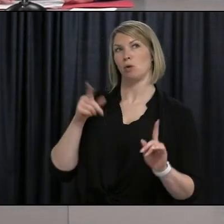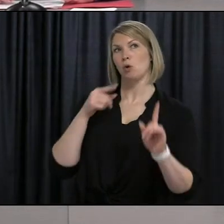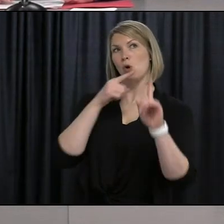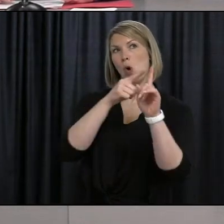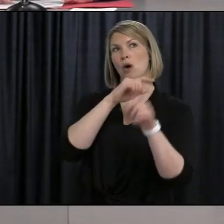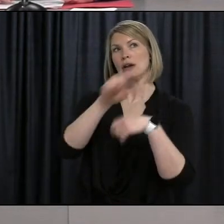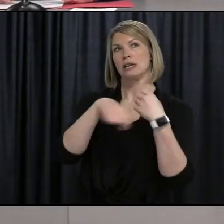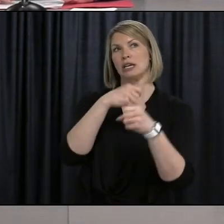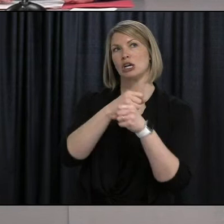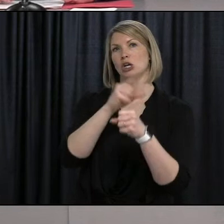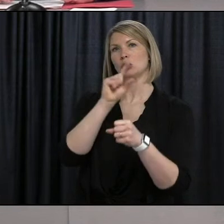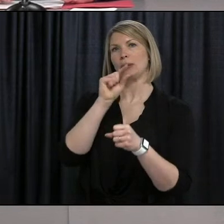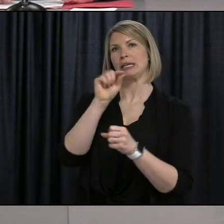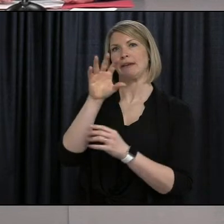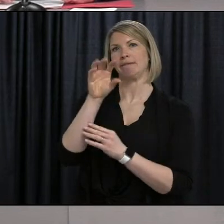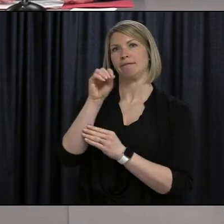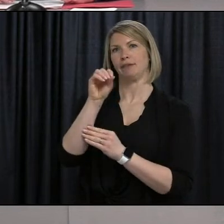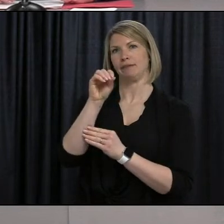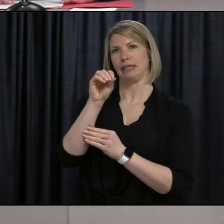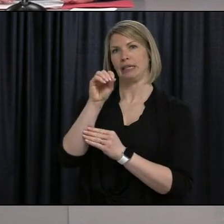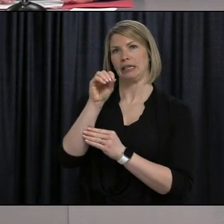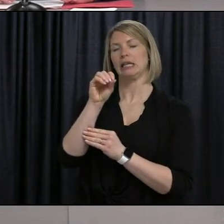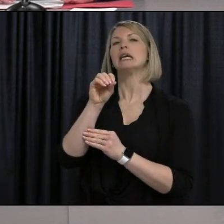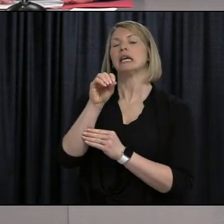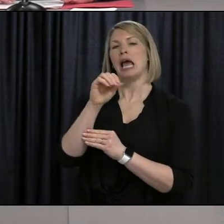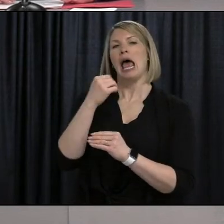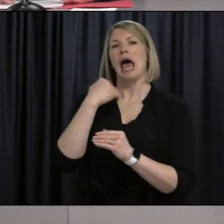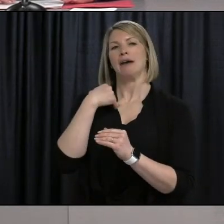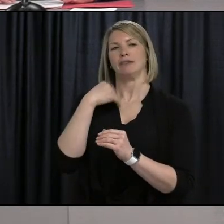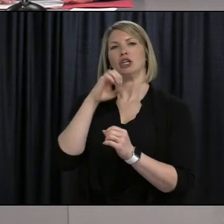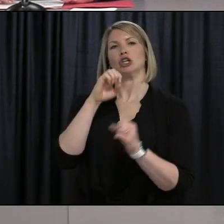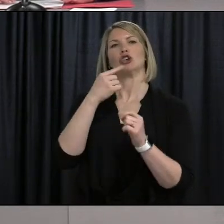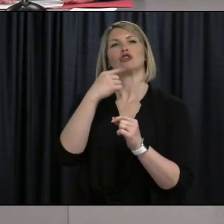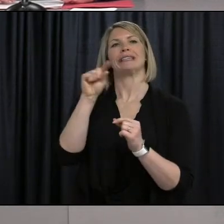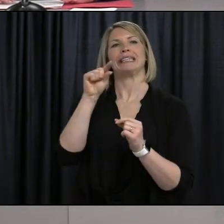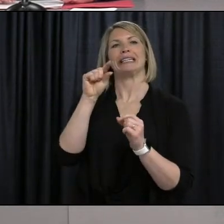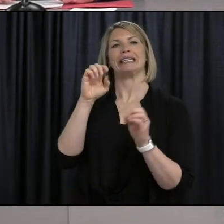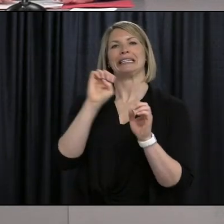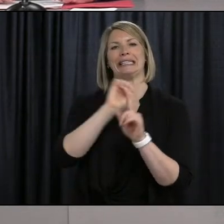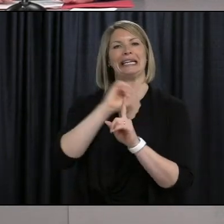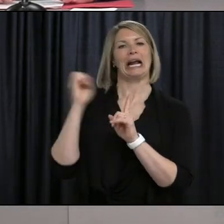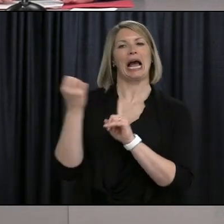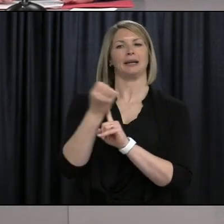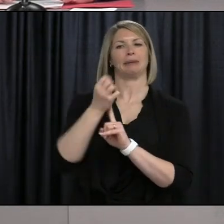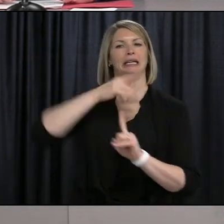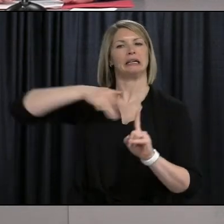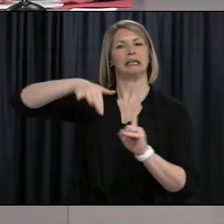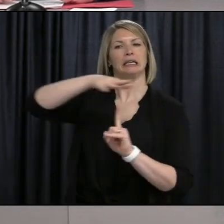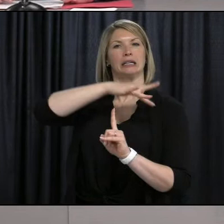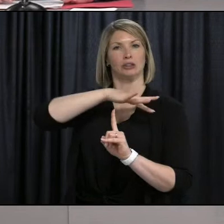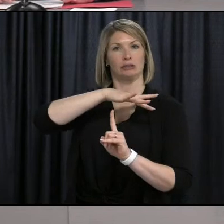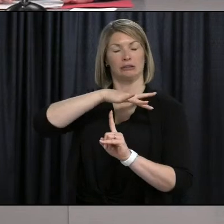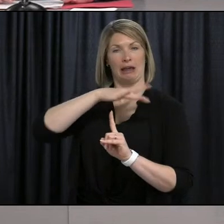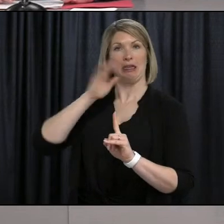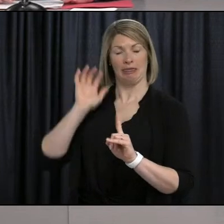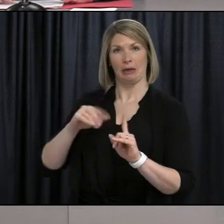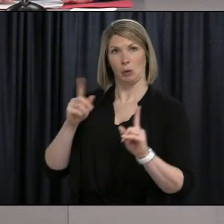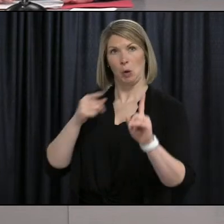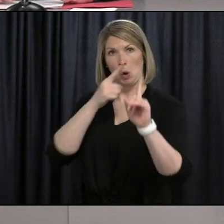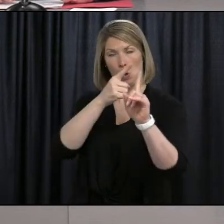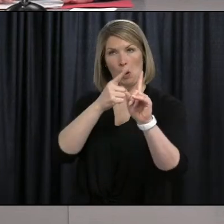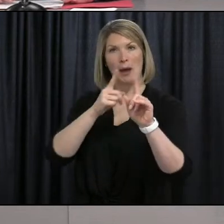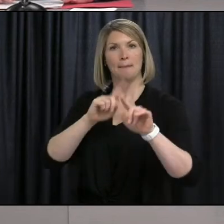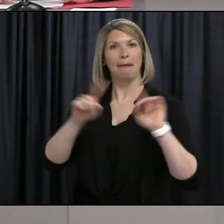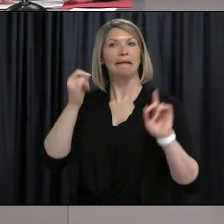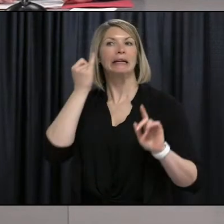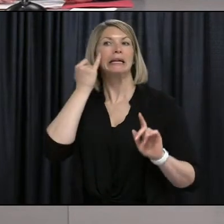The International Energy Agency, of which Canada is a member, says that we're not going to get there if we keep exploring for